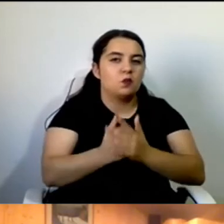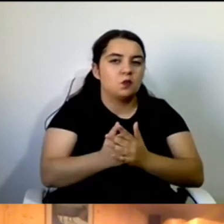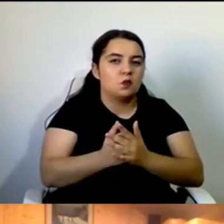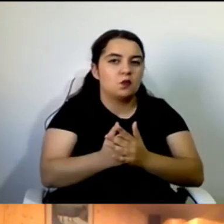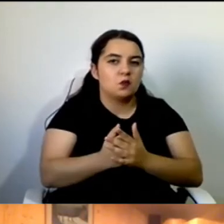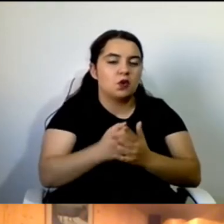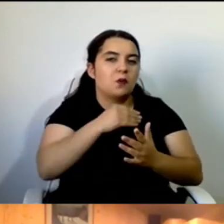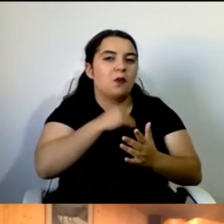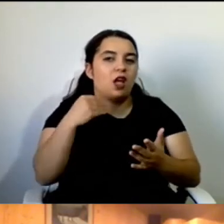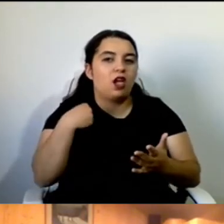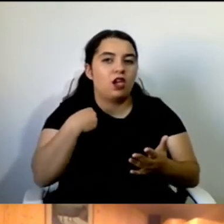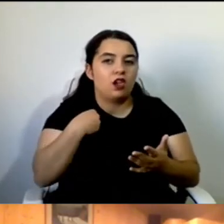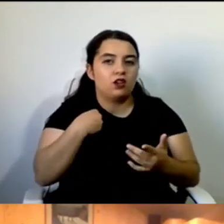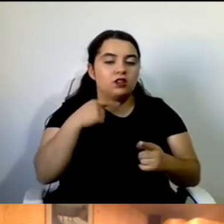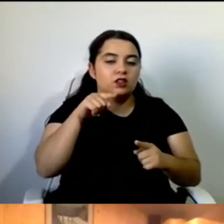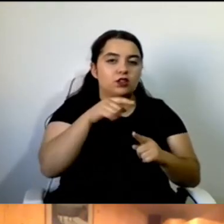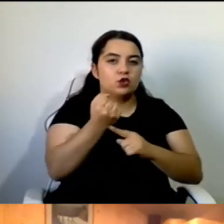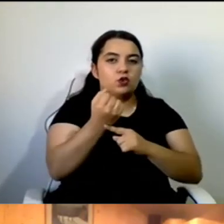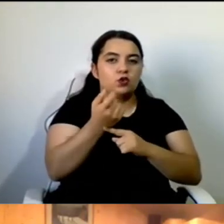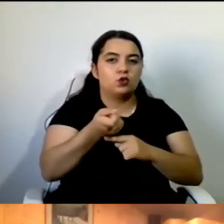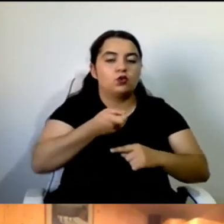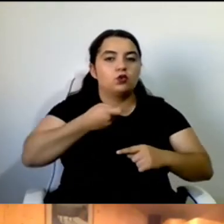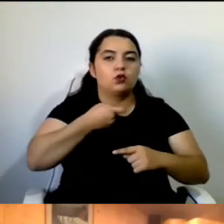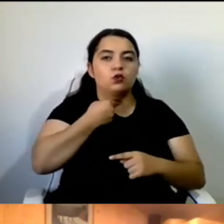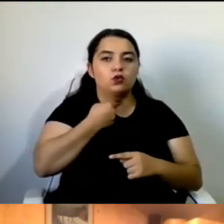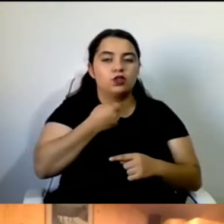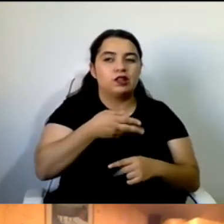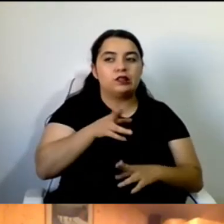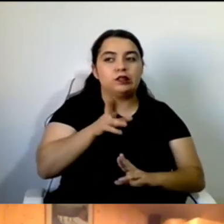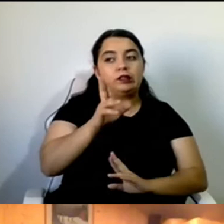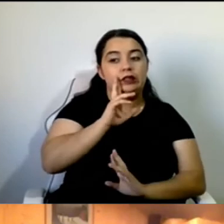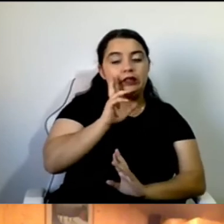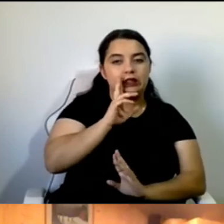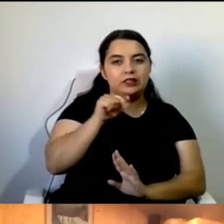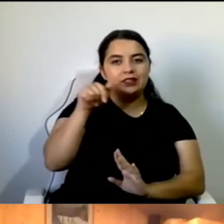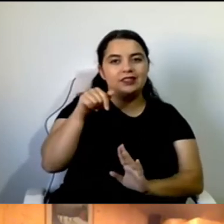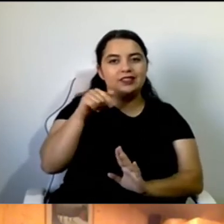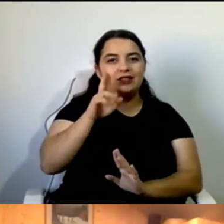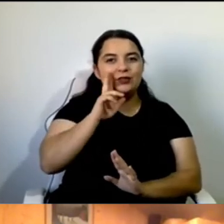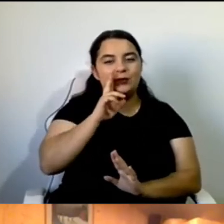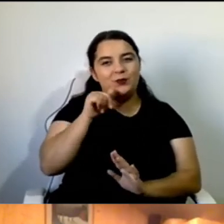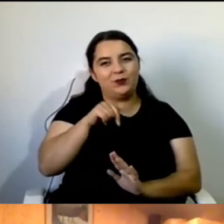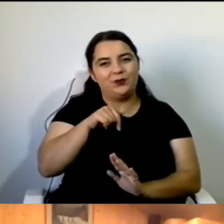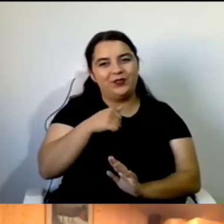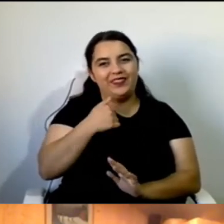courses. Oh, sorry. Oh, I told somebody today there's always a cat involved. Yeah,